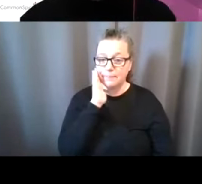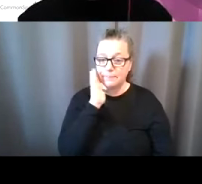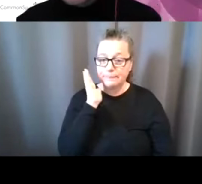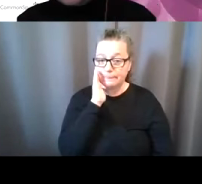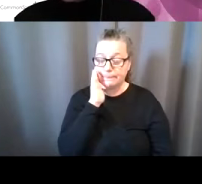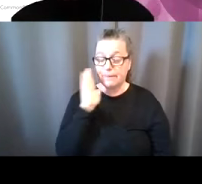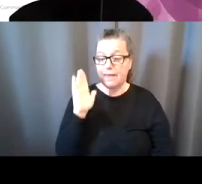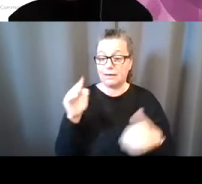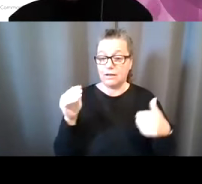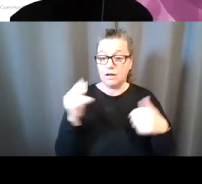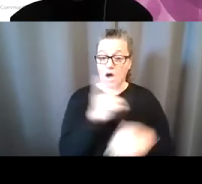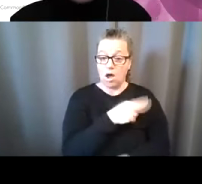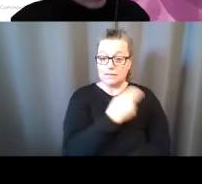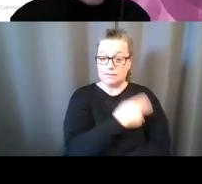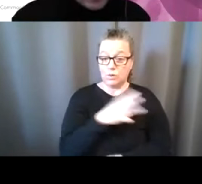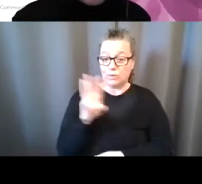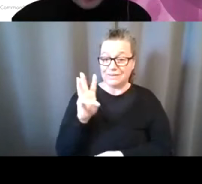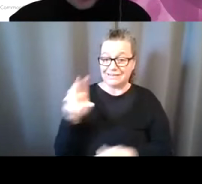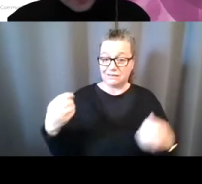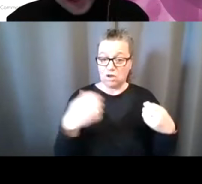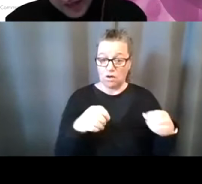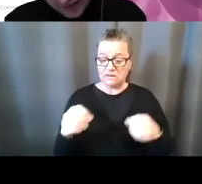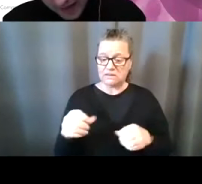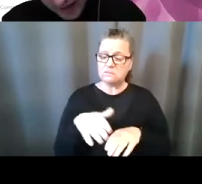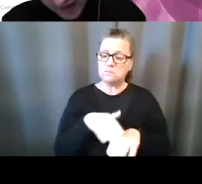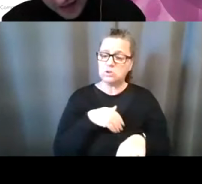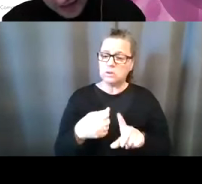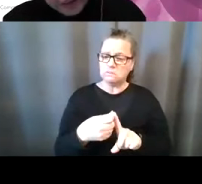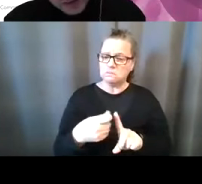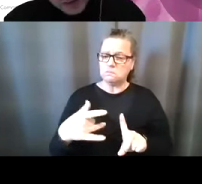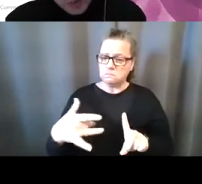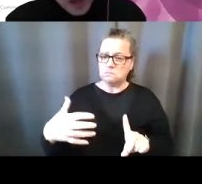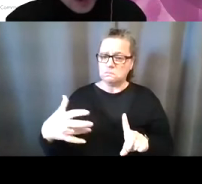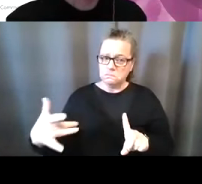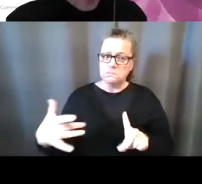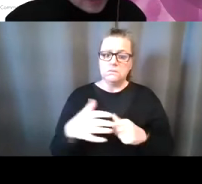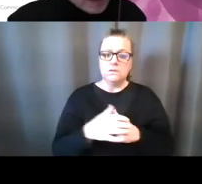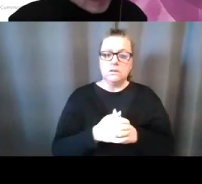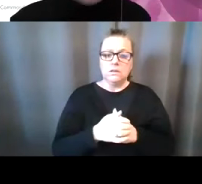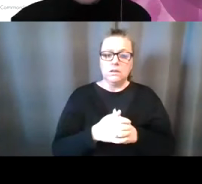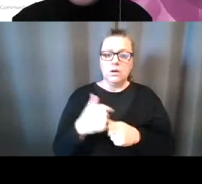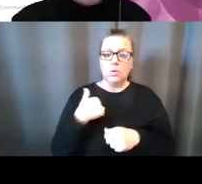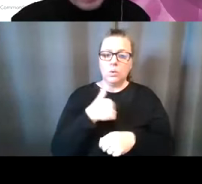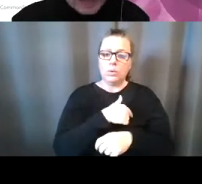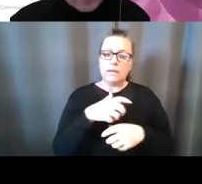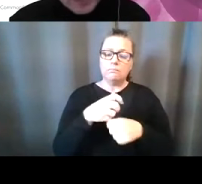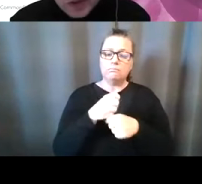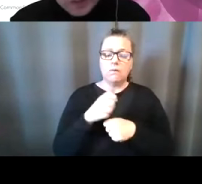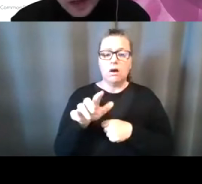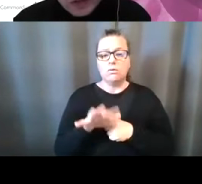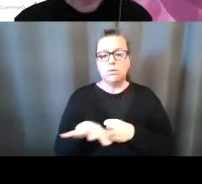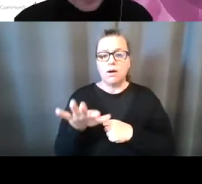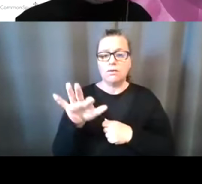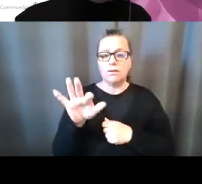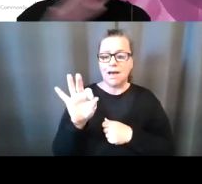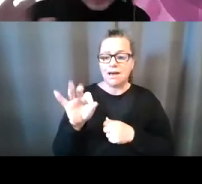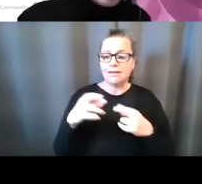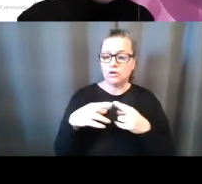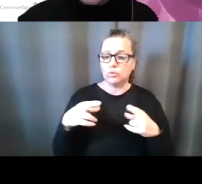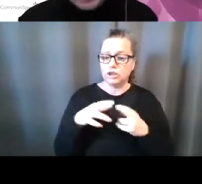physician offices, and slowly grew over time and acquired approximately around 9 regional medical